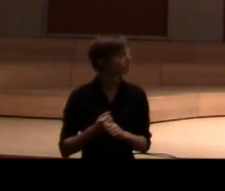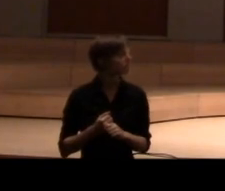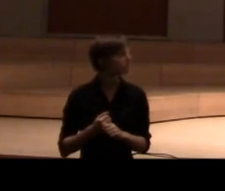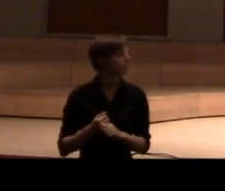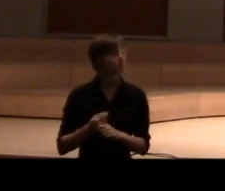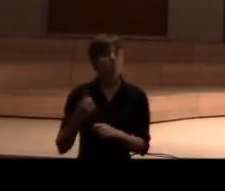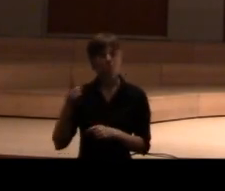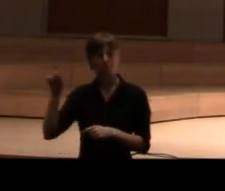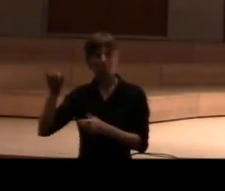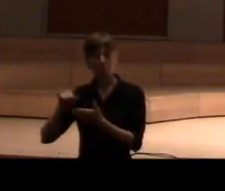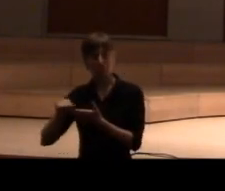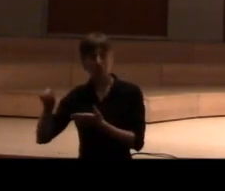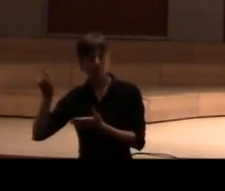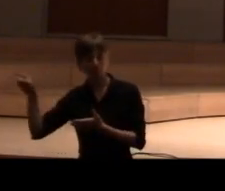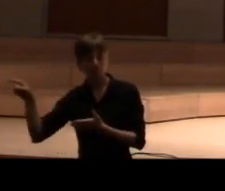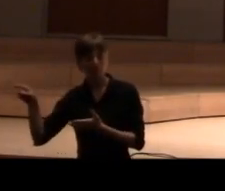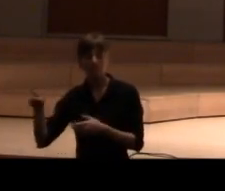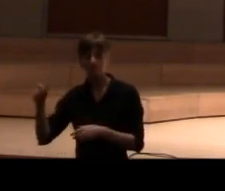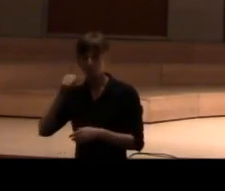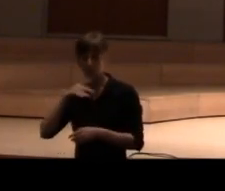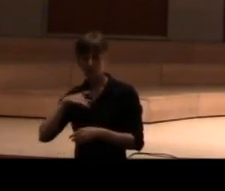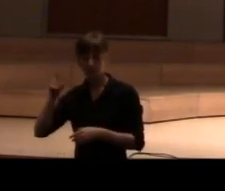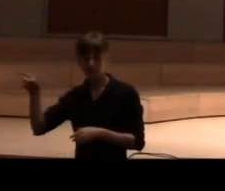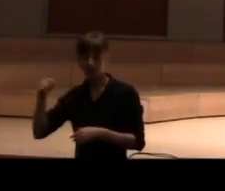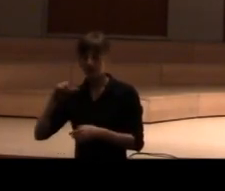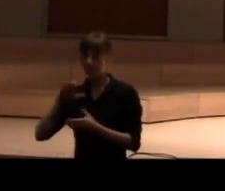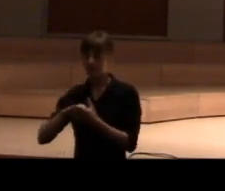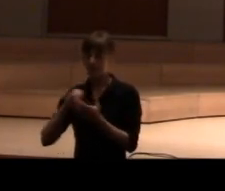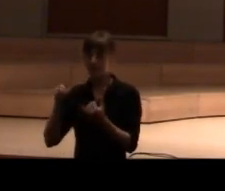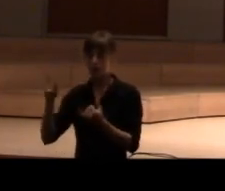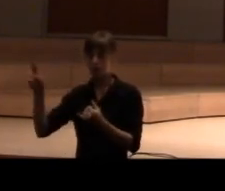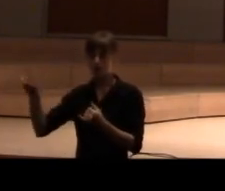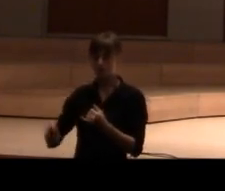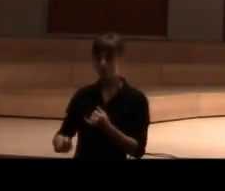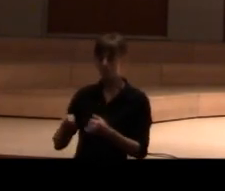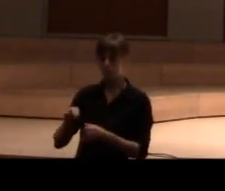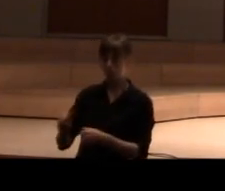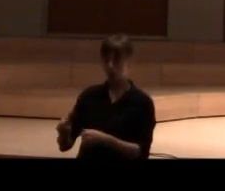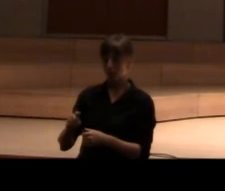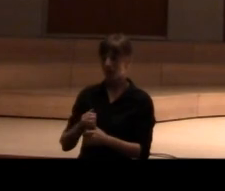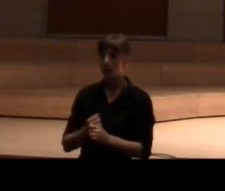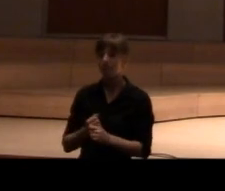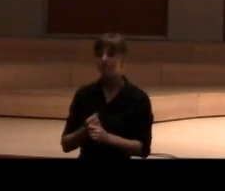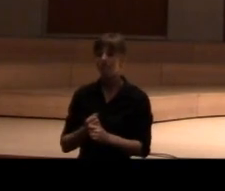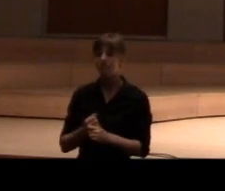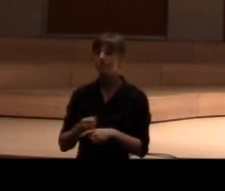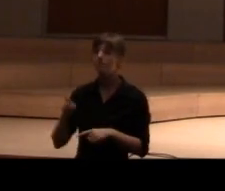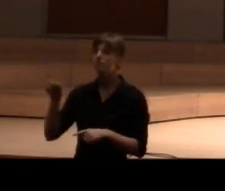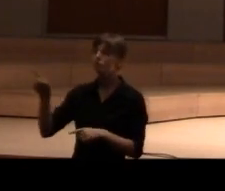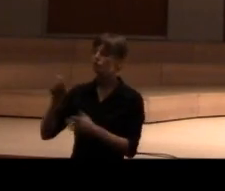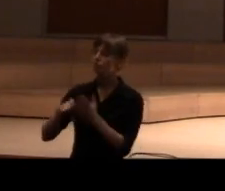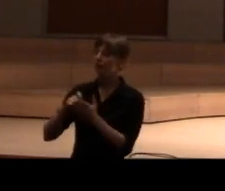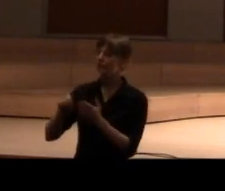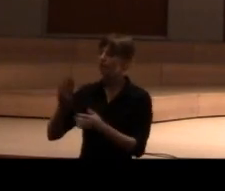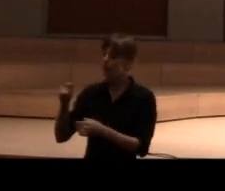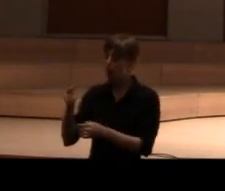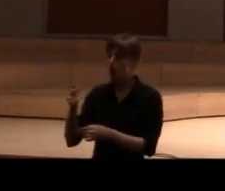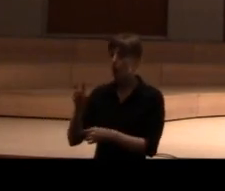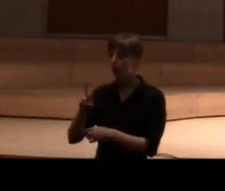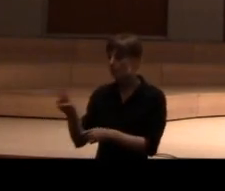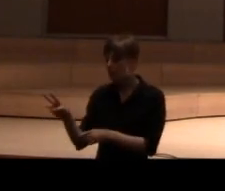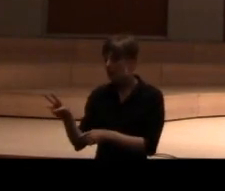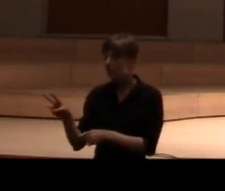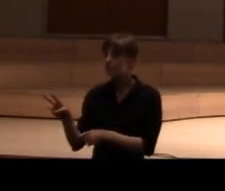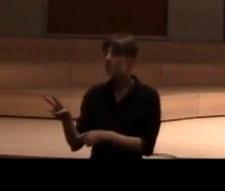New York, and Eva Reidenhauer, I believe she's in North Dakota. Now, Liam writes for her blog on her website, it's appropriately